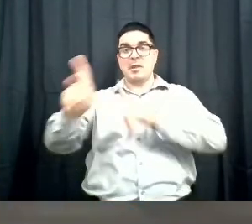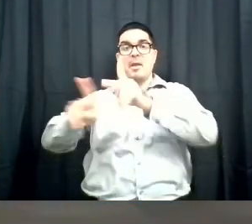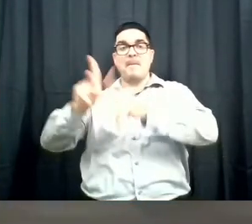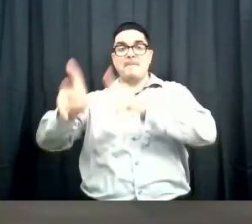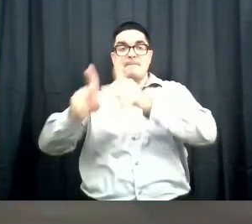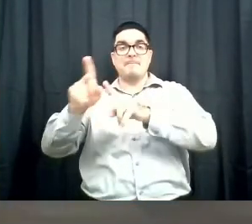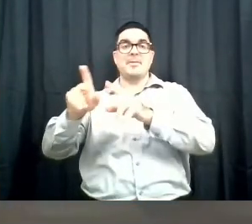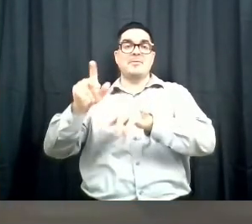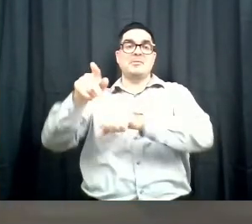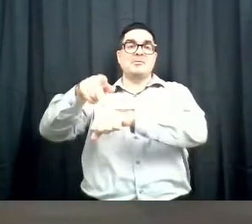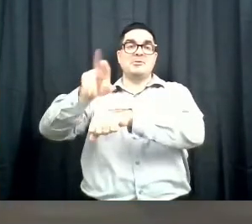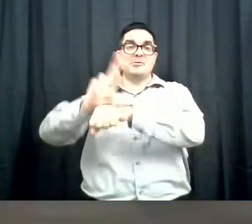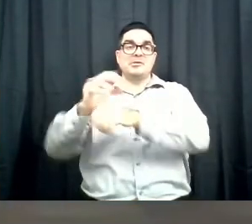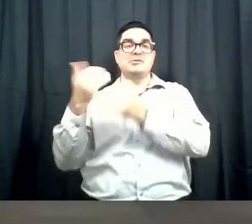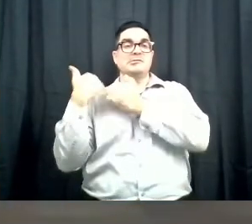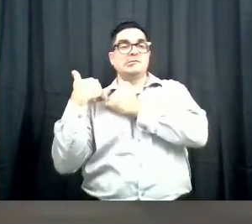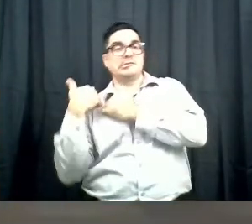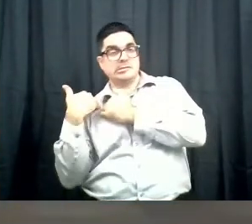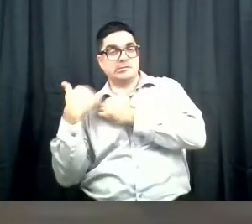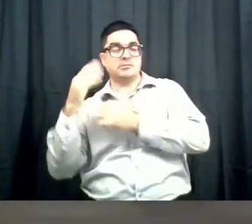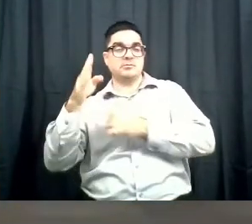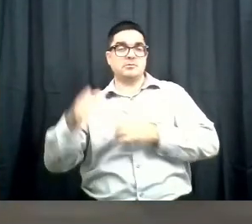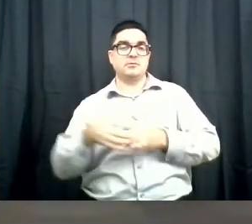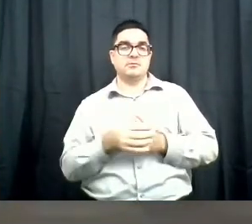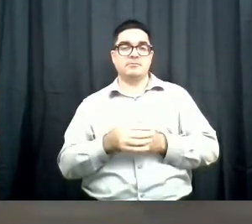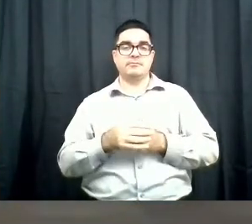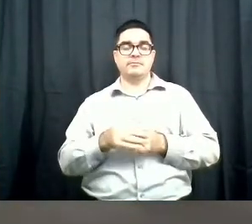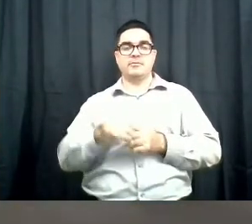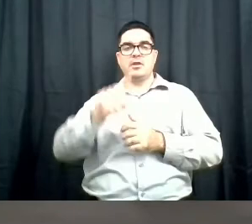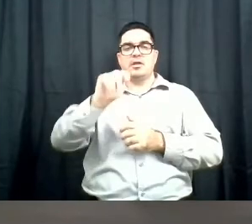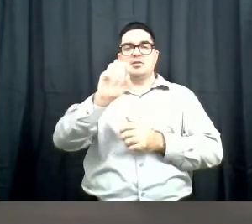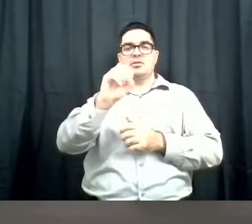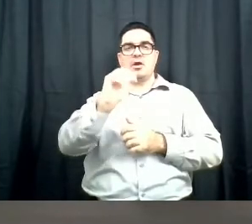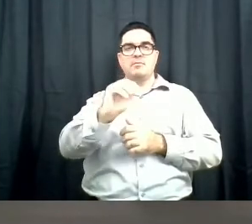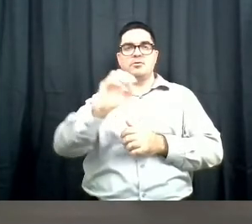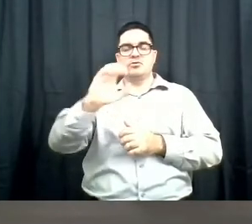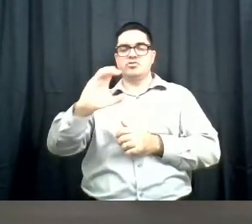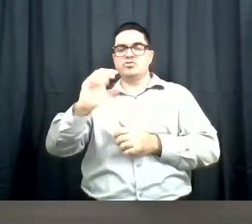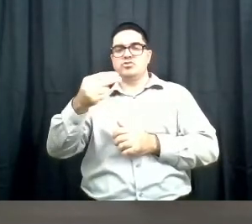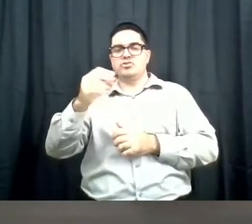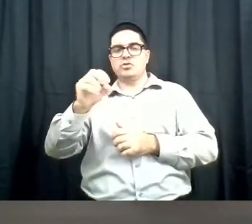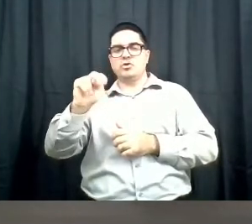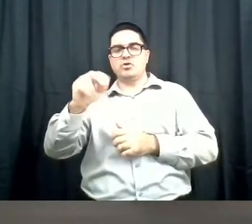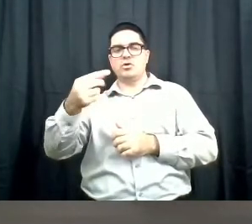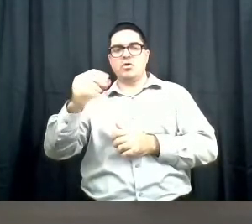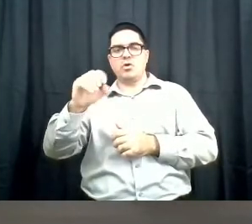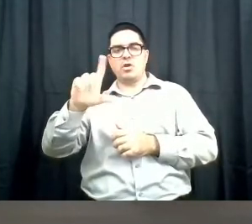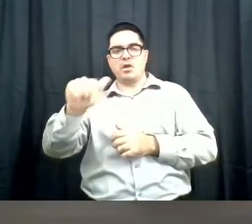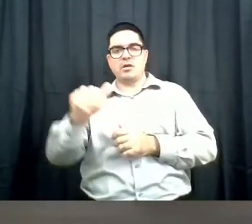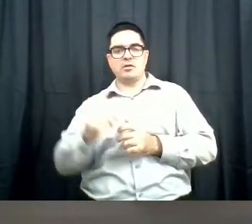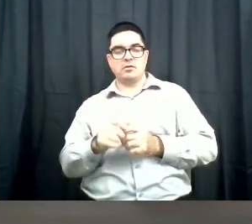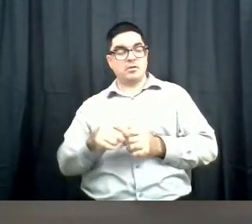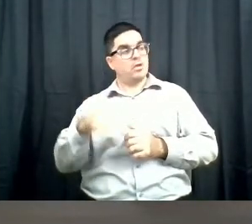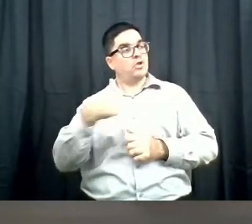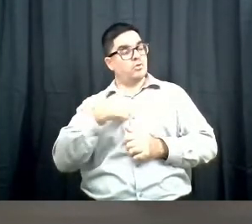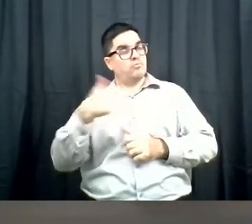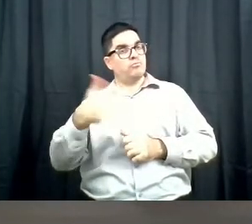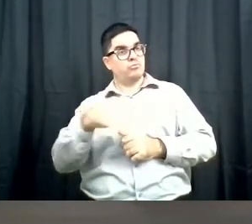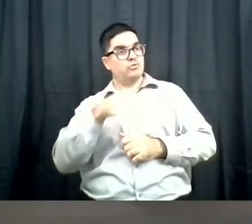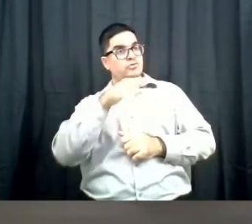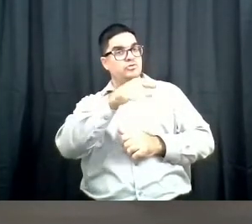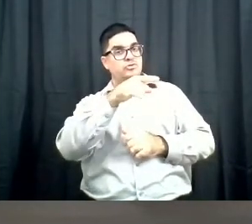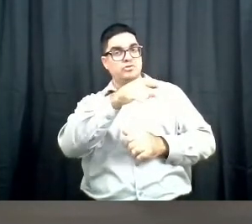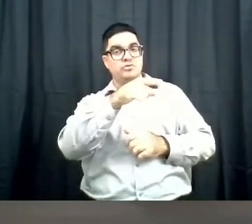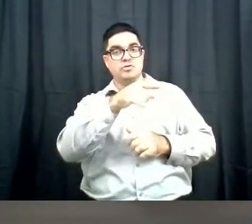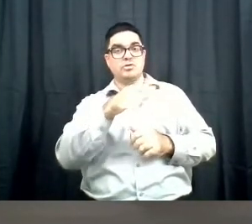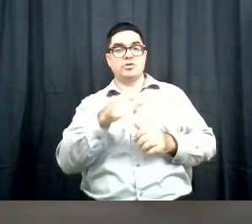Todd Shongala. I am astonished that the FOMB director, Natalie Jaresco, thinks she knows more about renewable energy than PREPA and